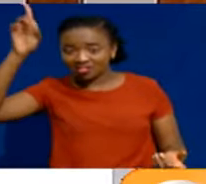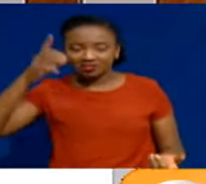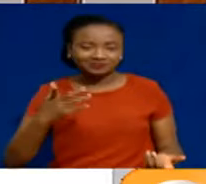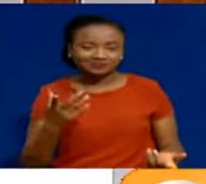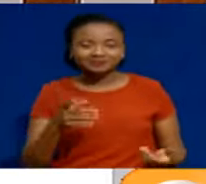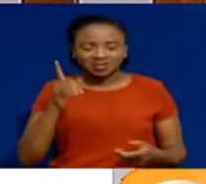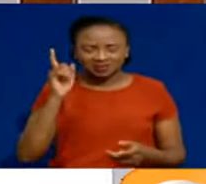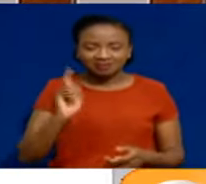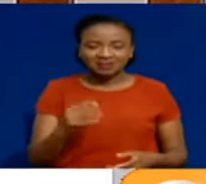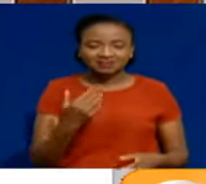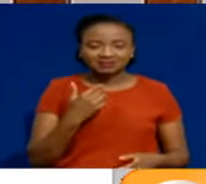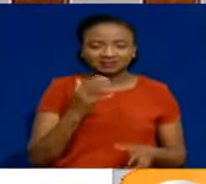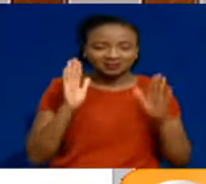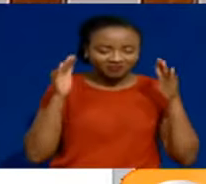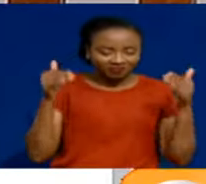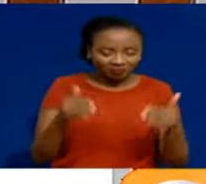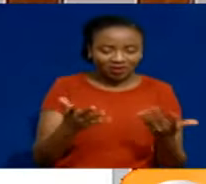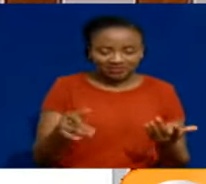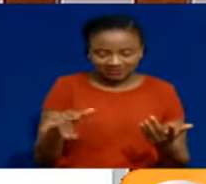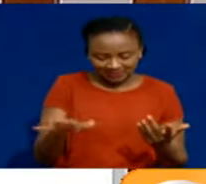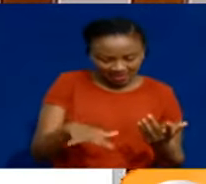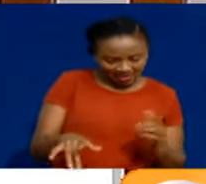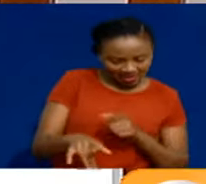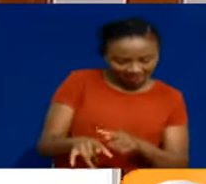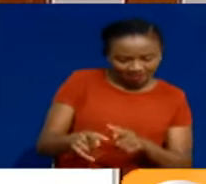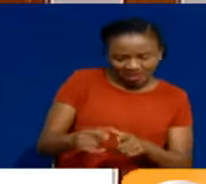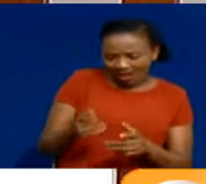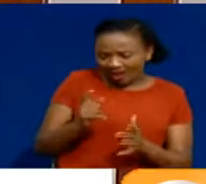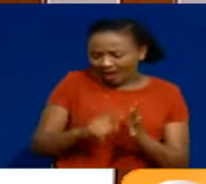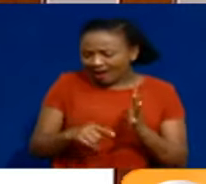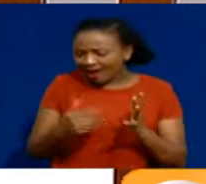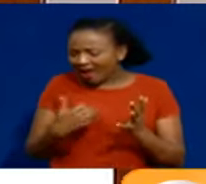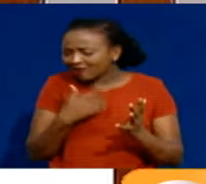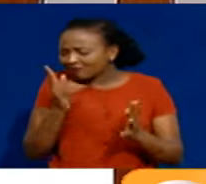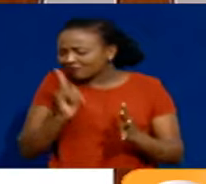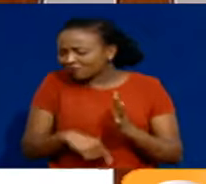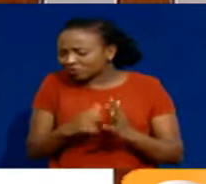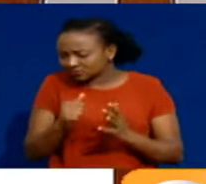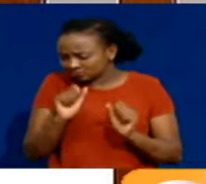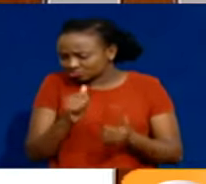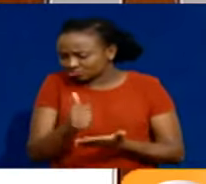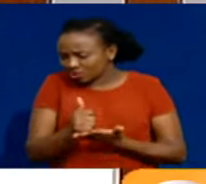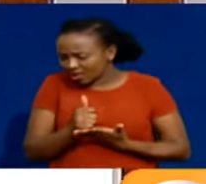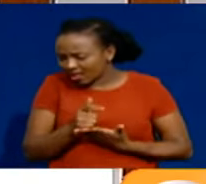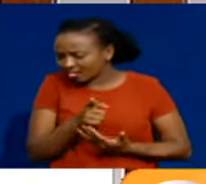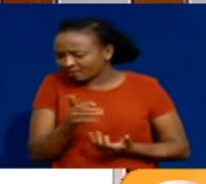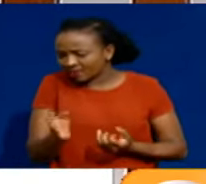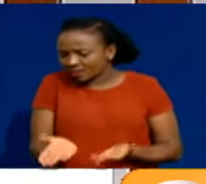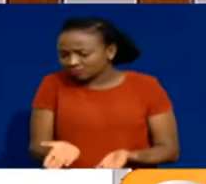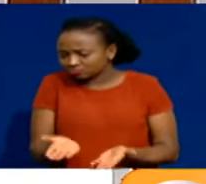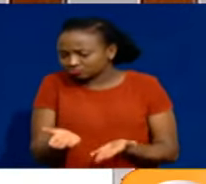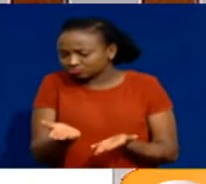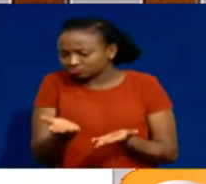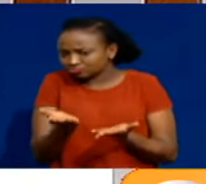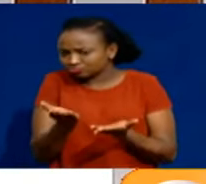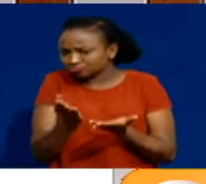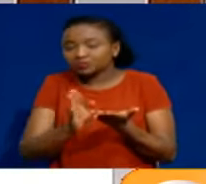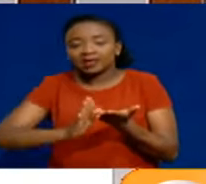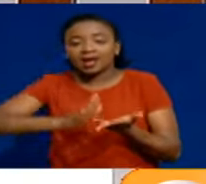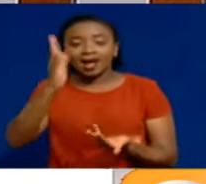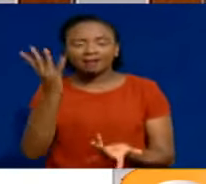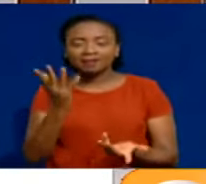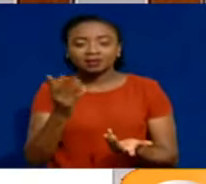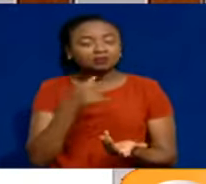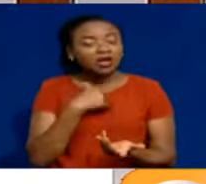You must put something down there where you are calling bottom to create employment or